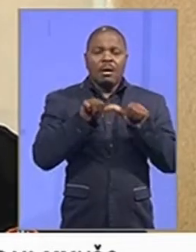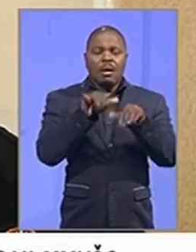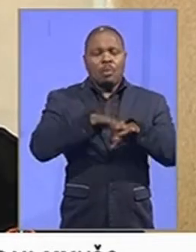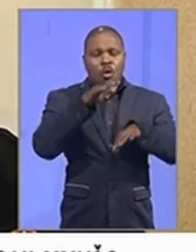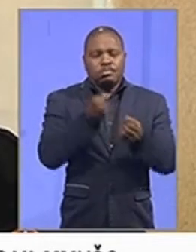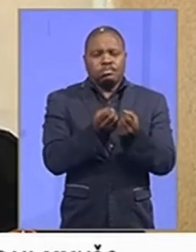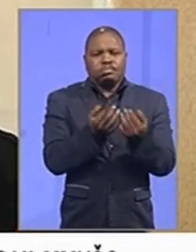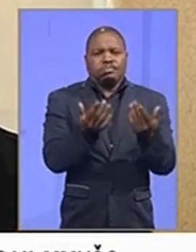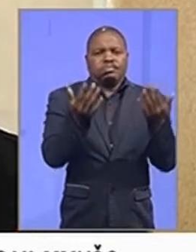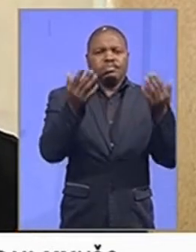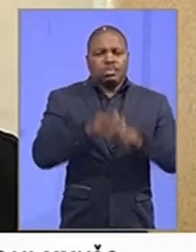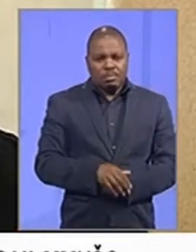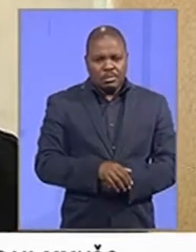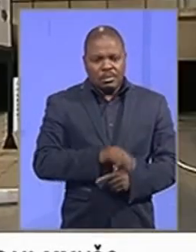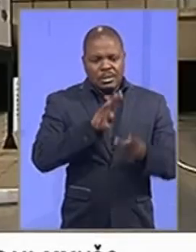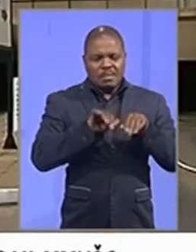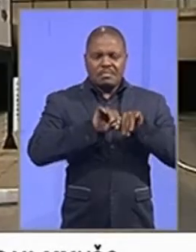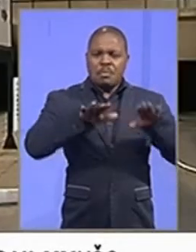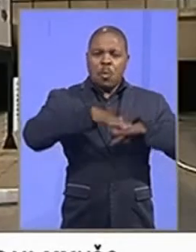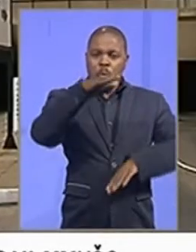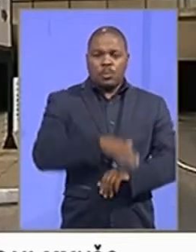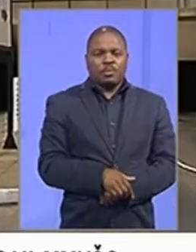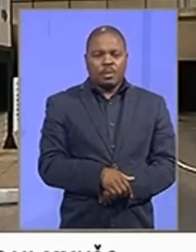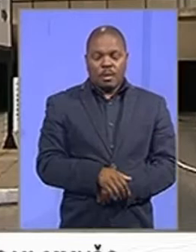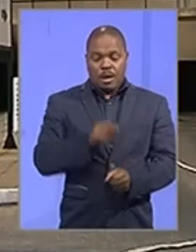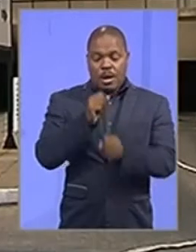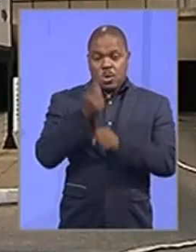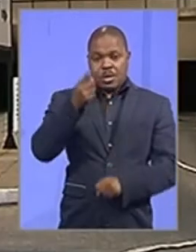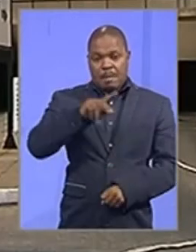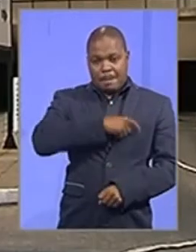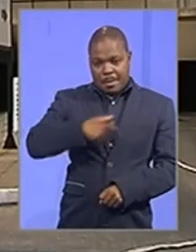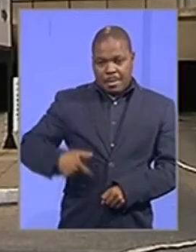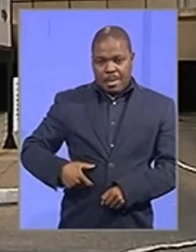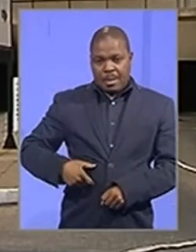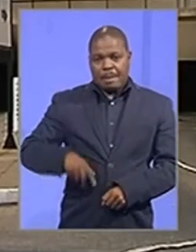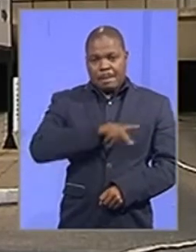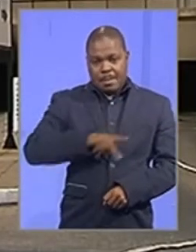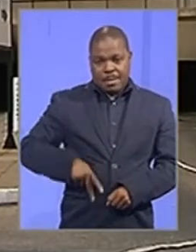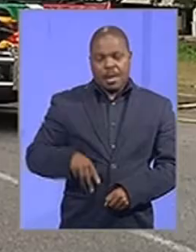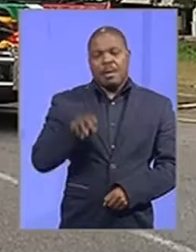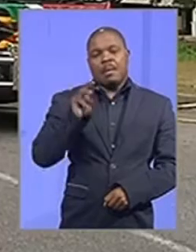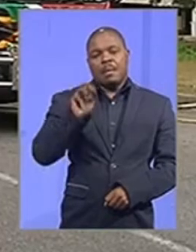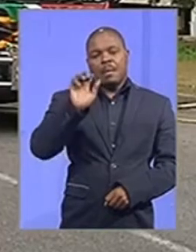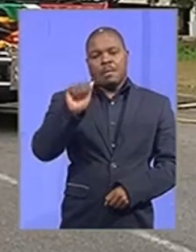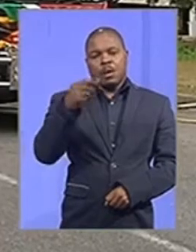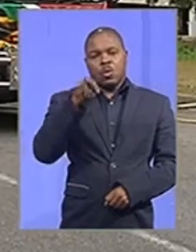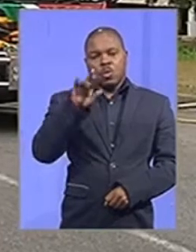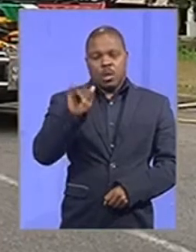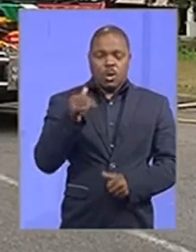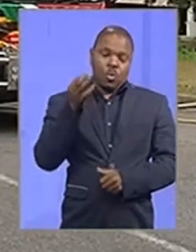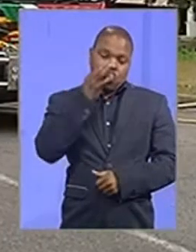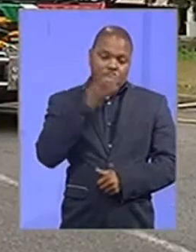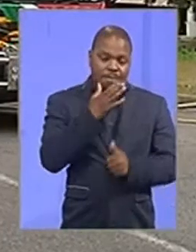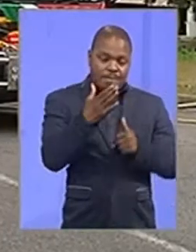fire reignited and then moved on. Tona ya Gauteng David Makhura o re o tla fetola ka botlalo tabeng ye ge a sena go